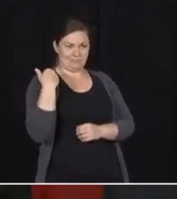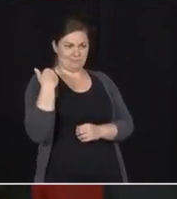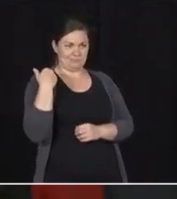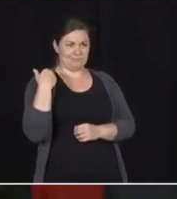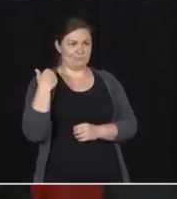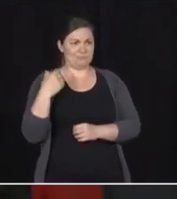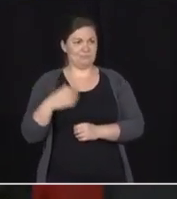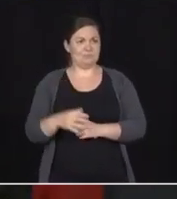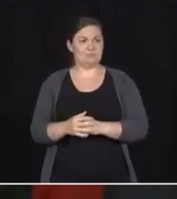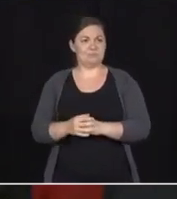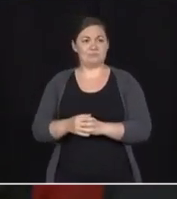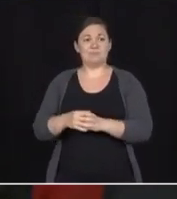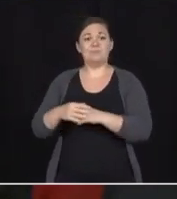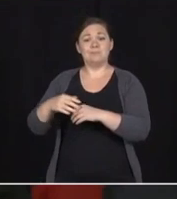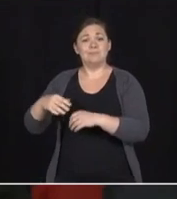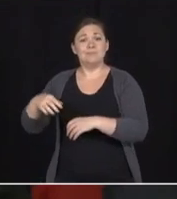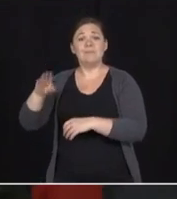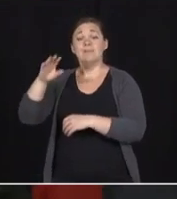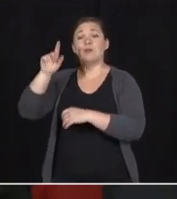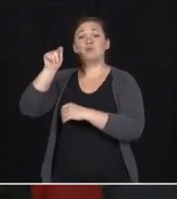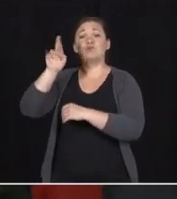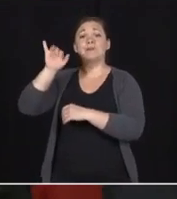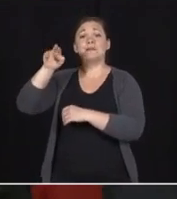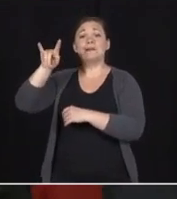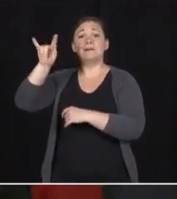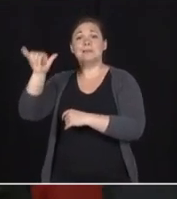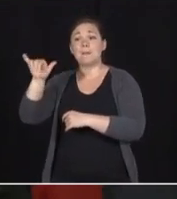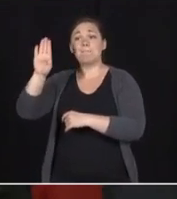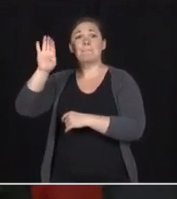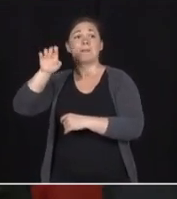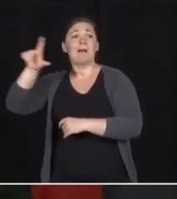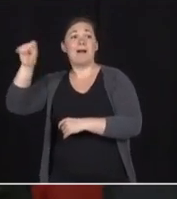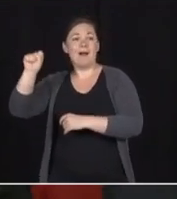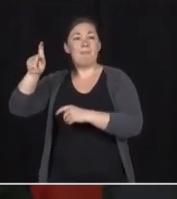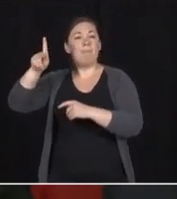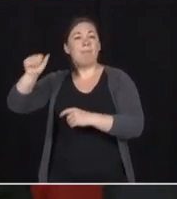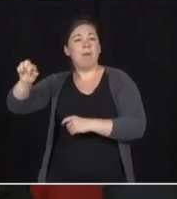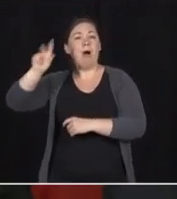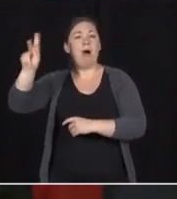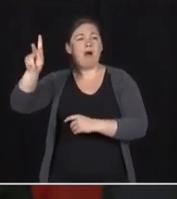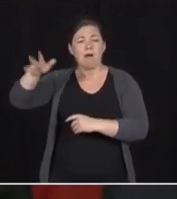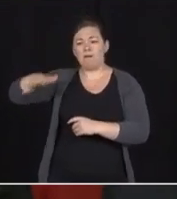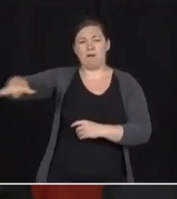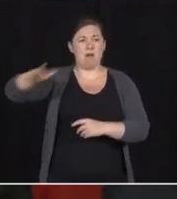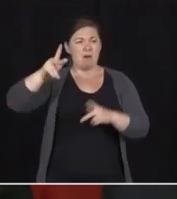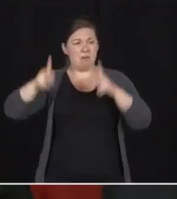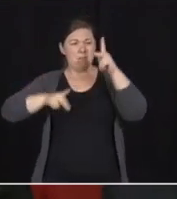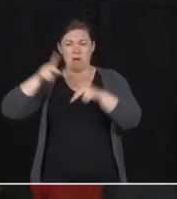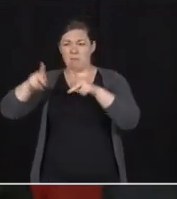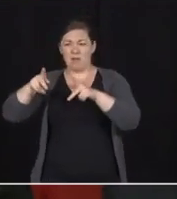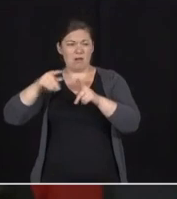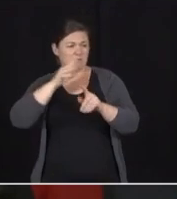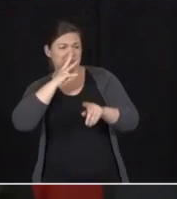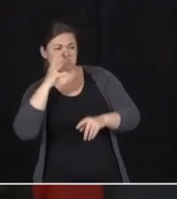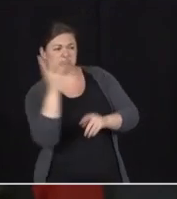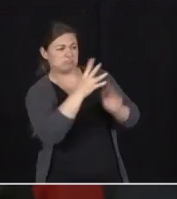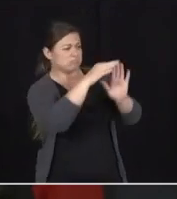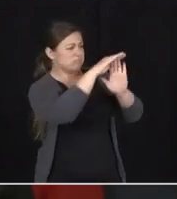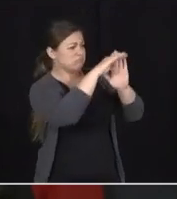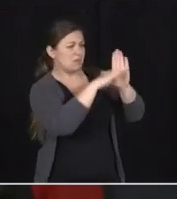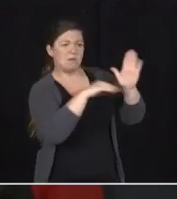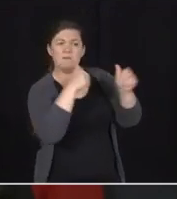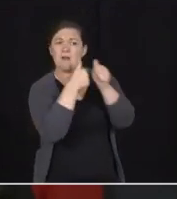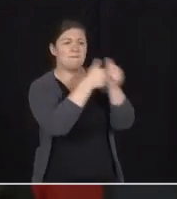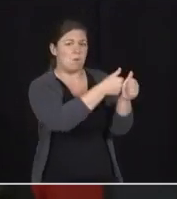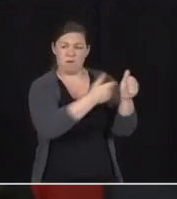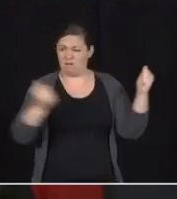listening to your advice and the advice of public health officials, and there's no indication that any amount of begging will change behavior